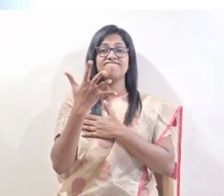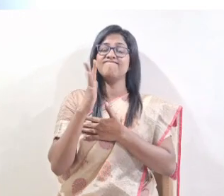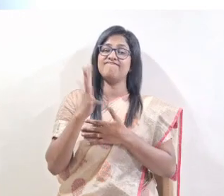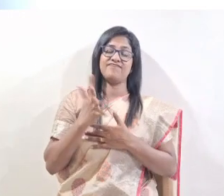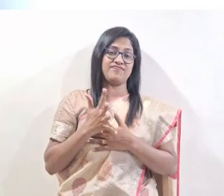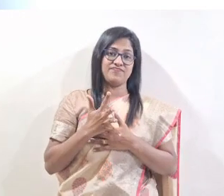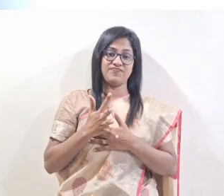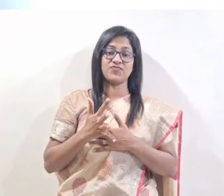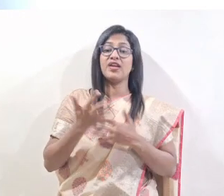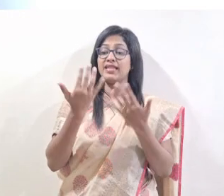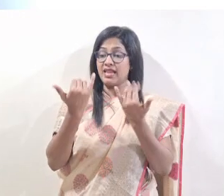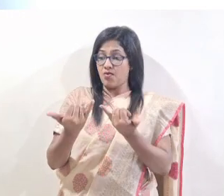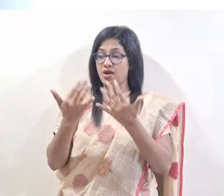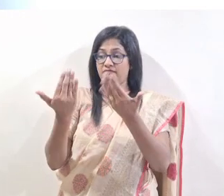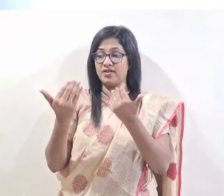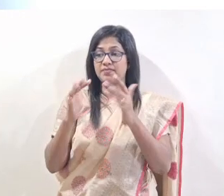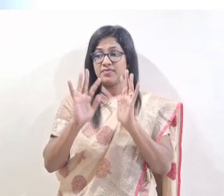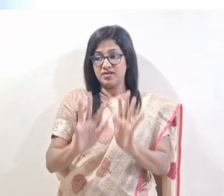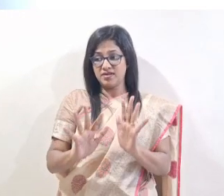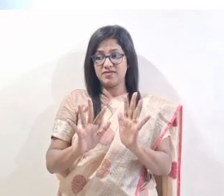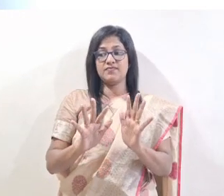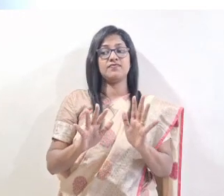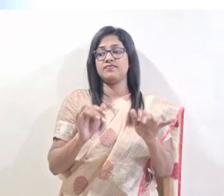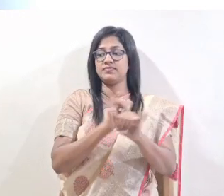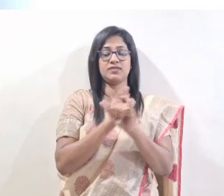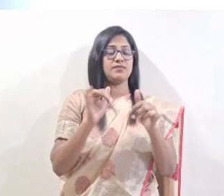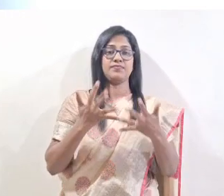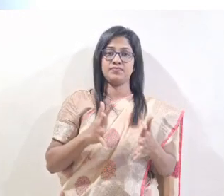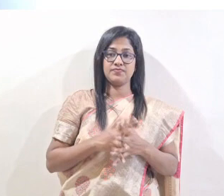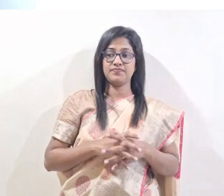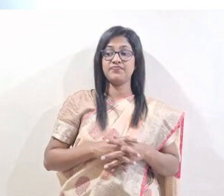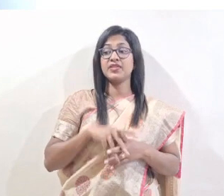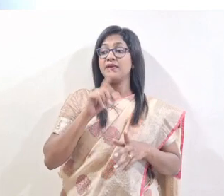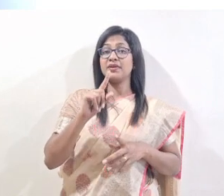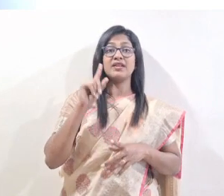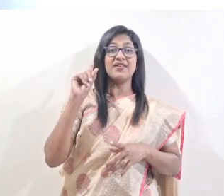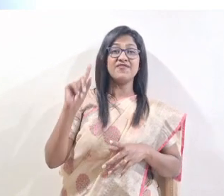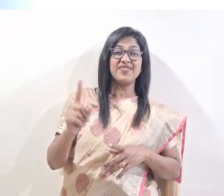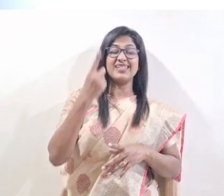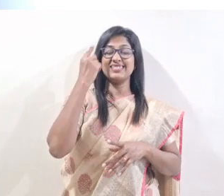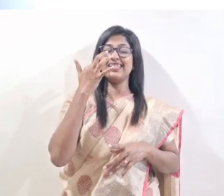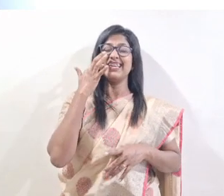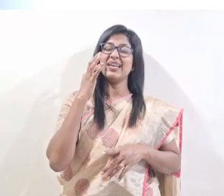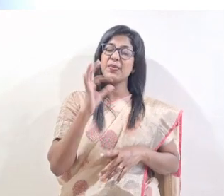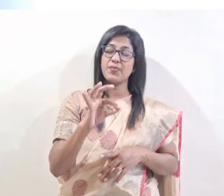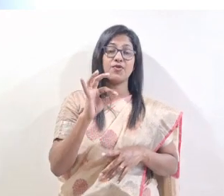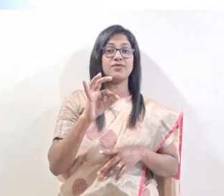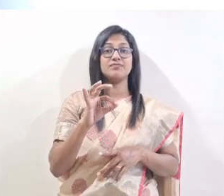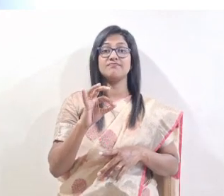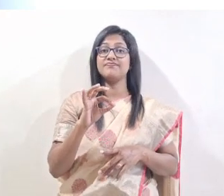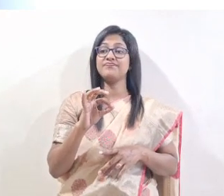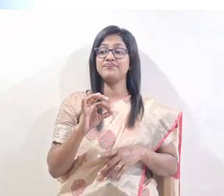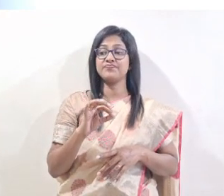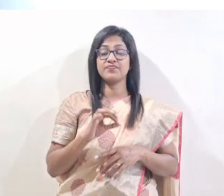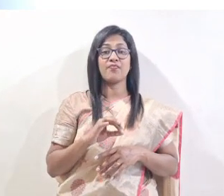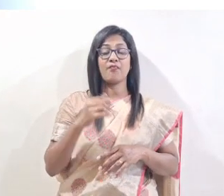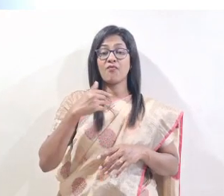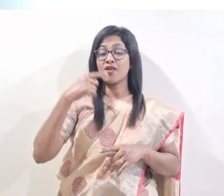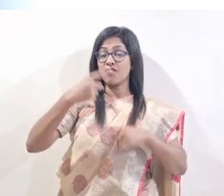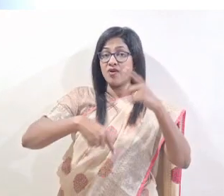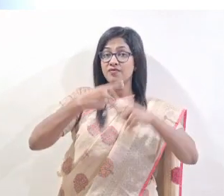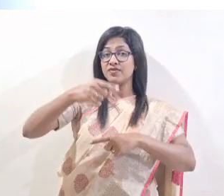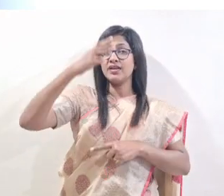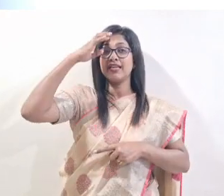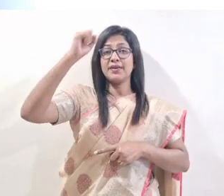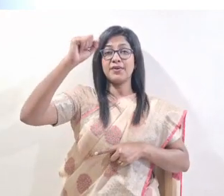as what is available nowadays. One of the prime items which always keeps coming